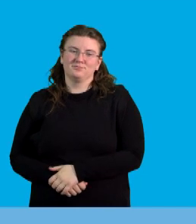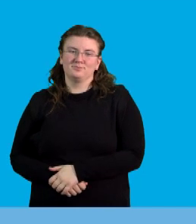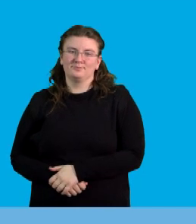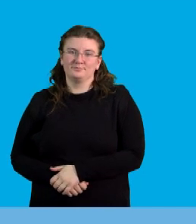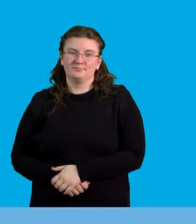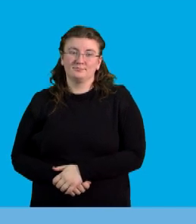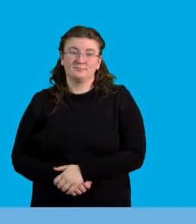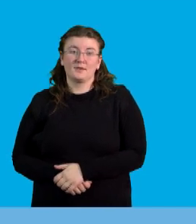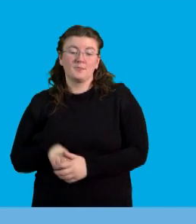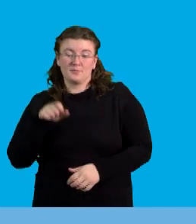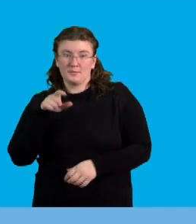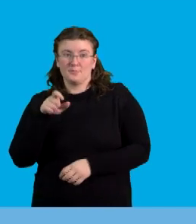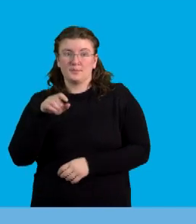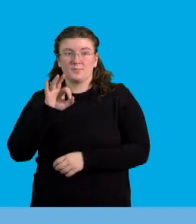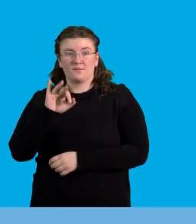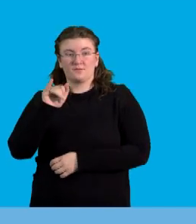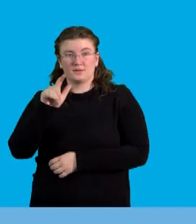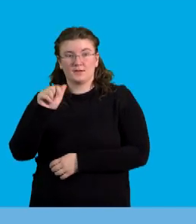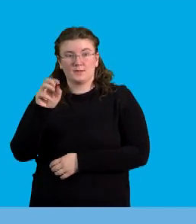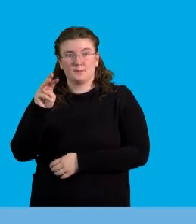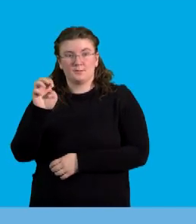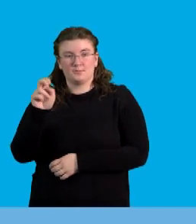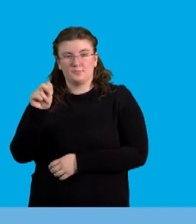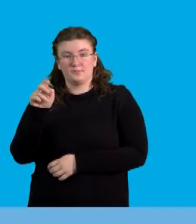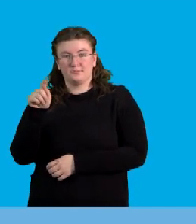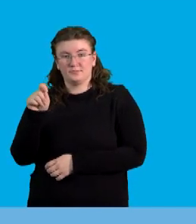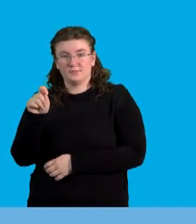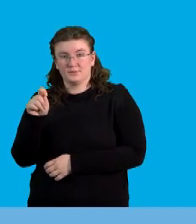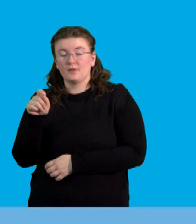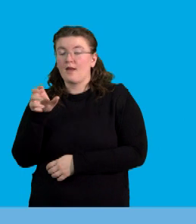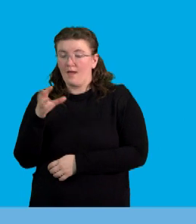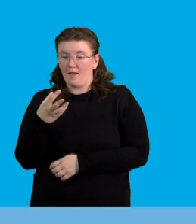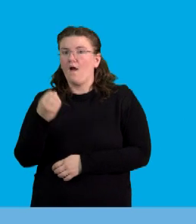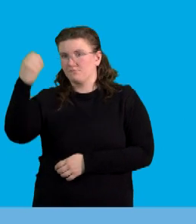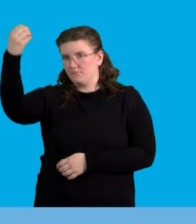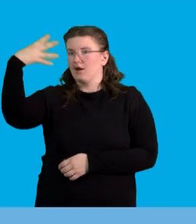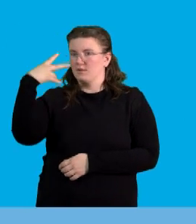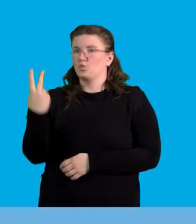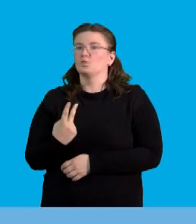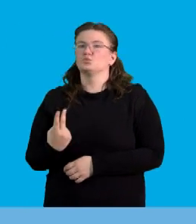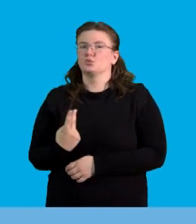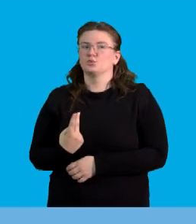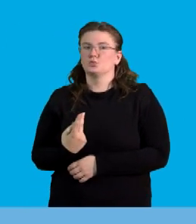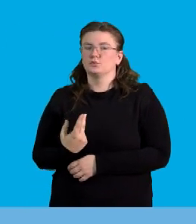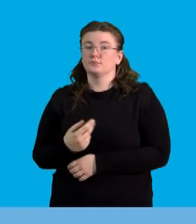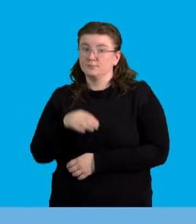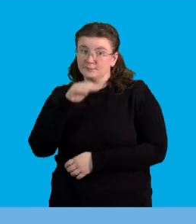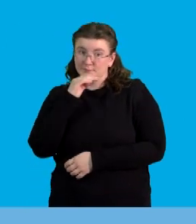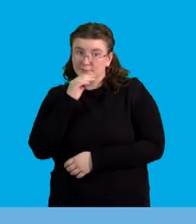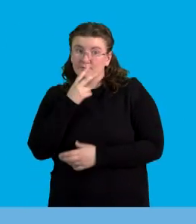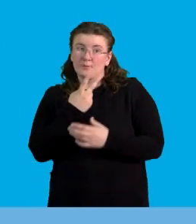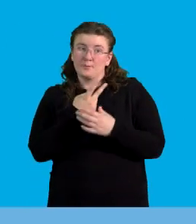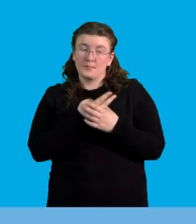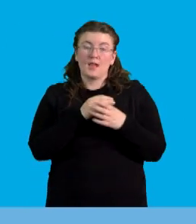Now, because this is a filament, it's not only just going to be heat, there's also going to be light being generated there. So it's going to